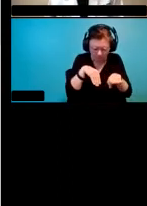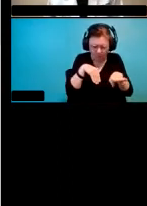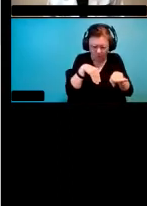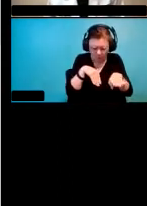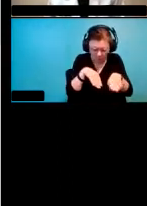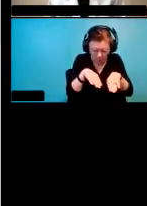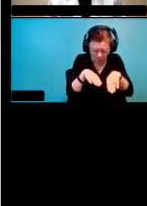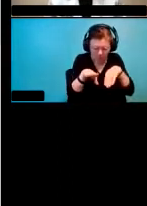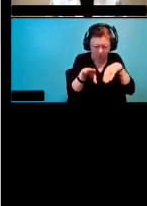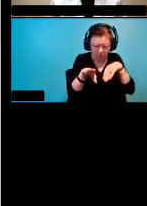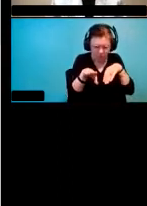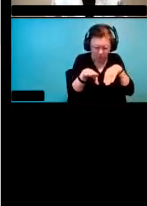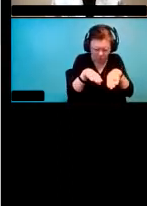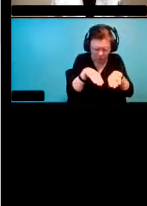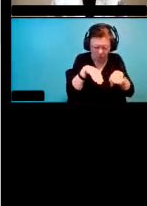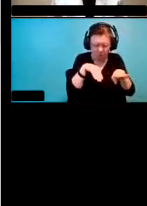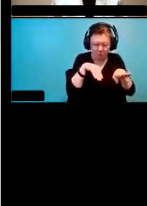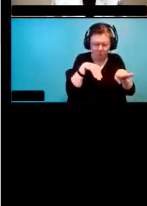look Parkinsonian. So